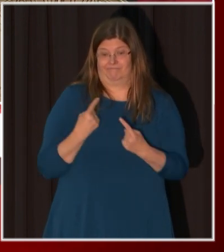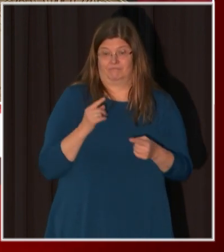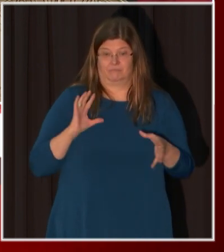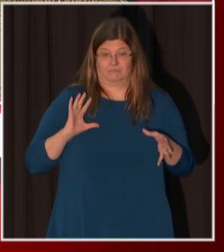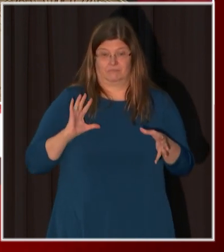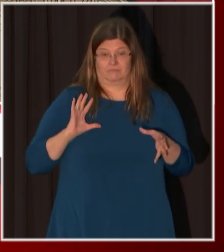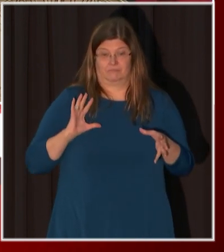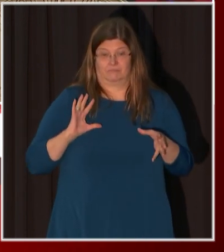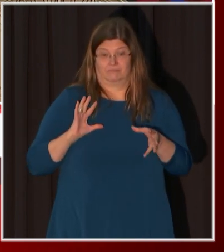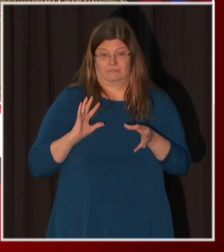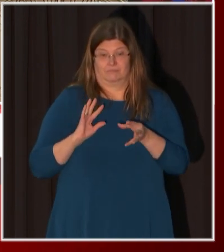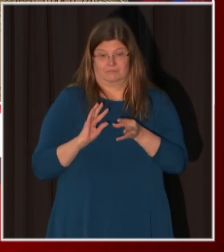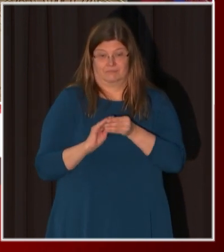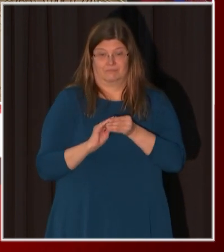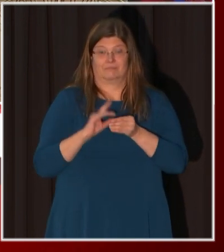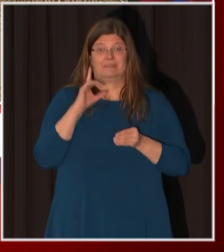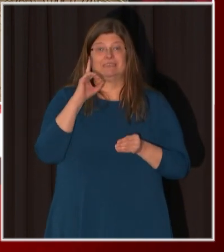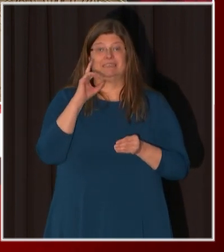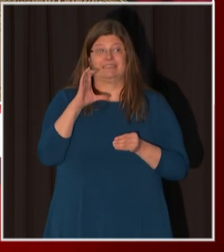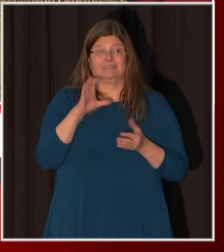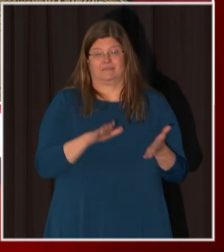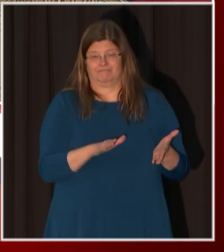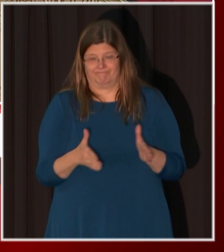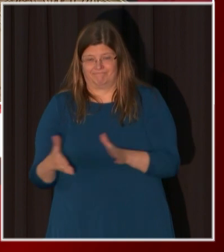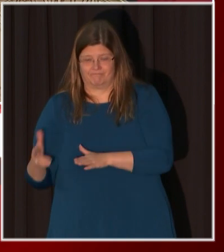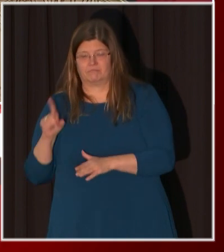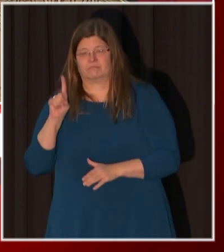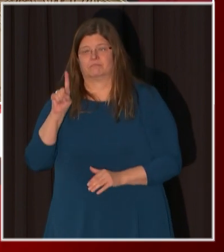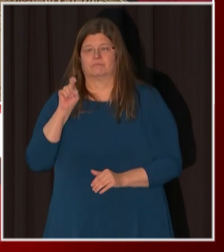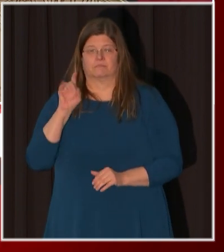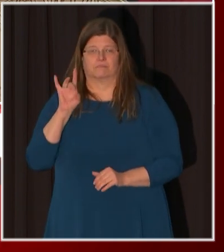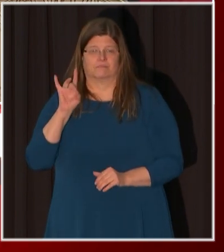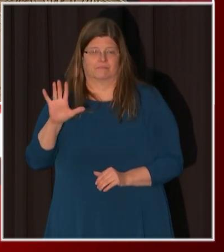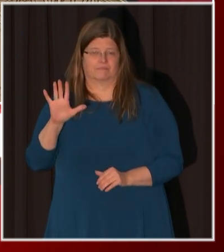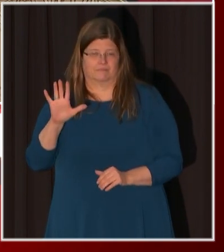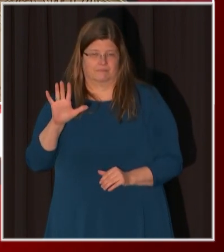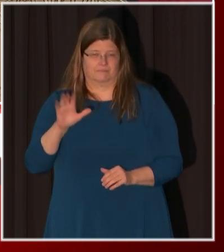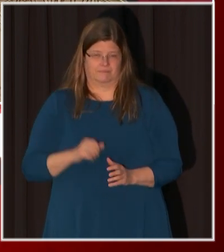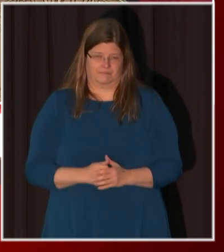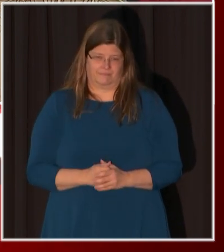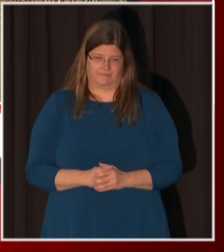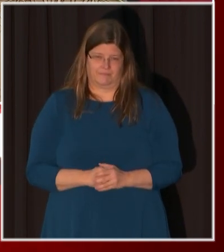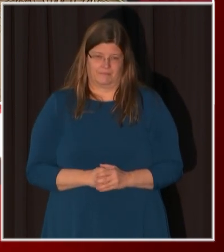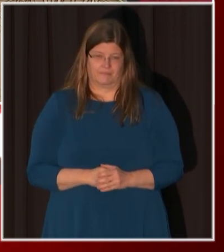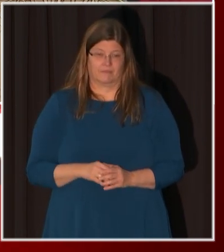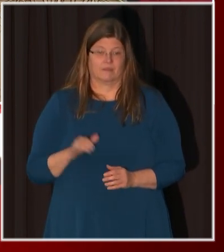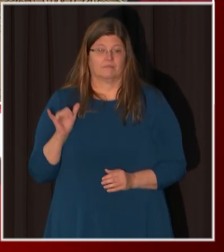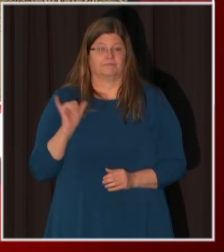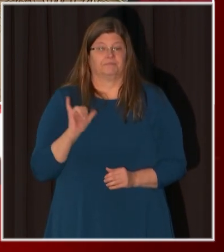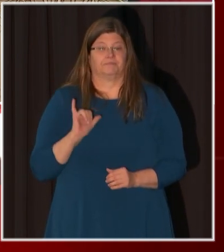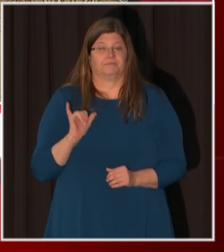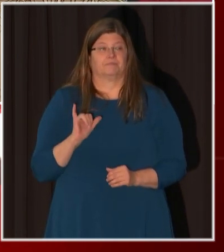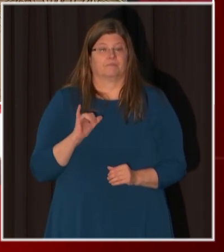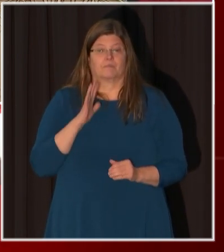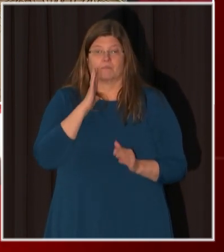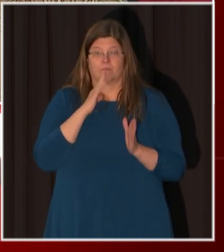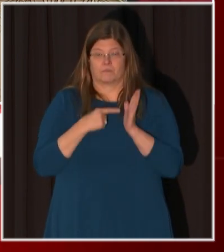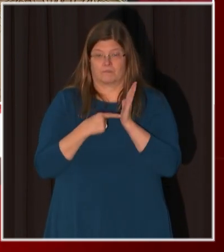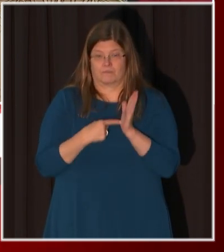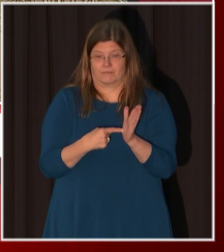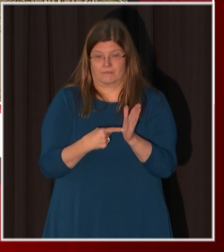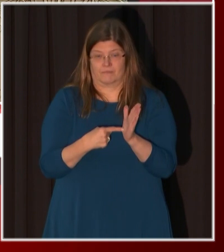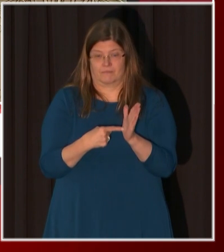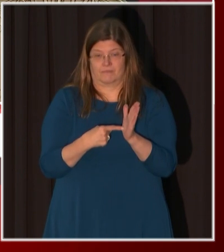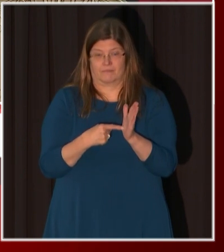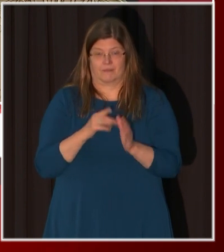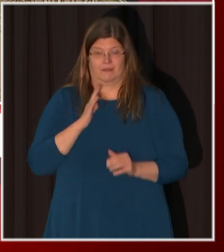this virus. I wanted to also show you what our curves look like